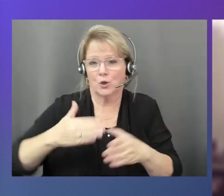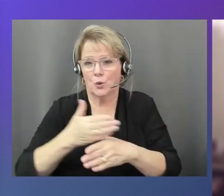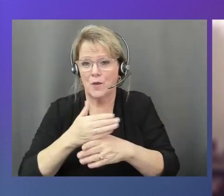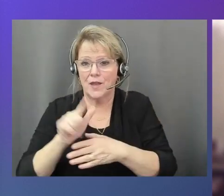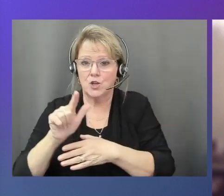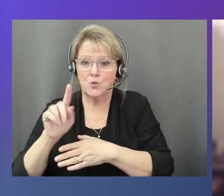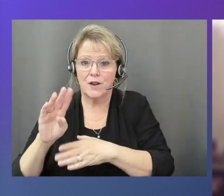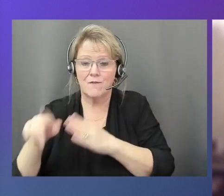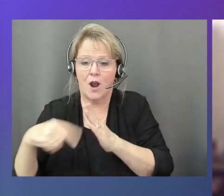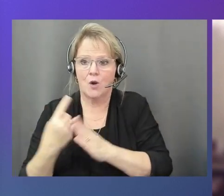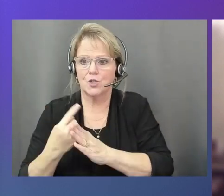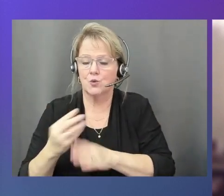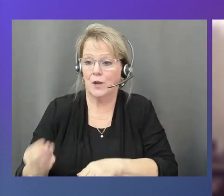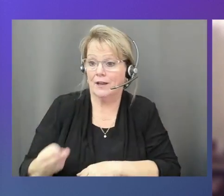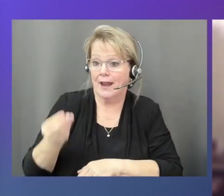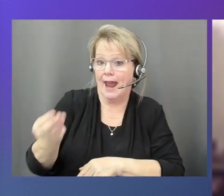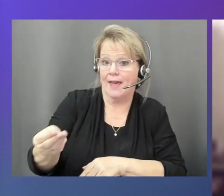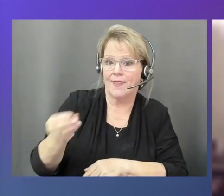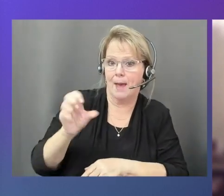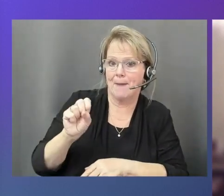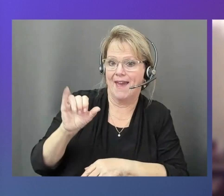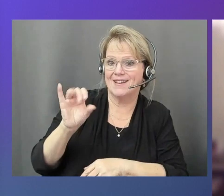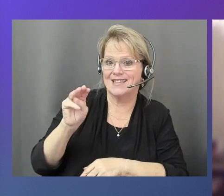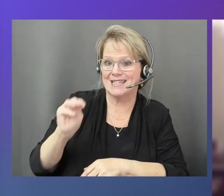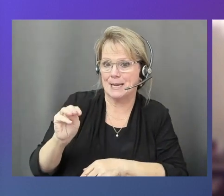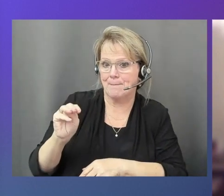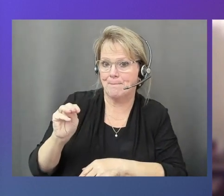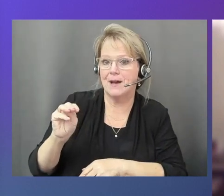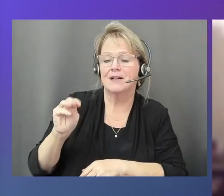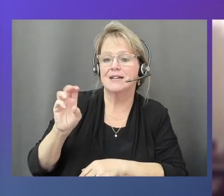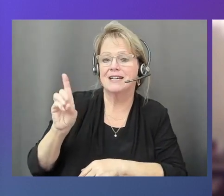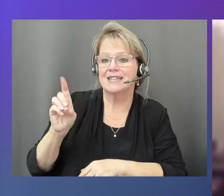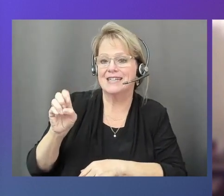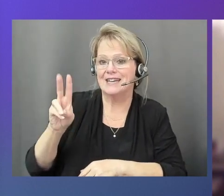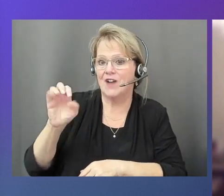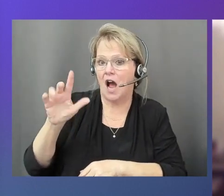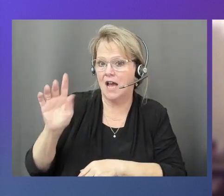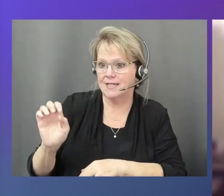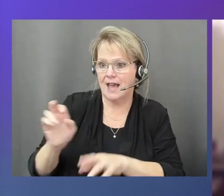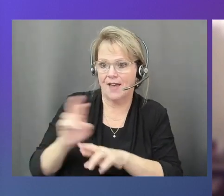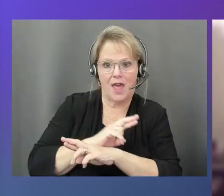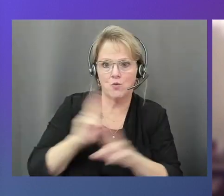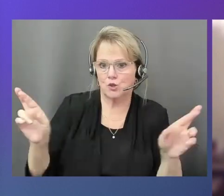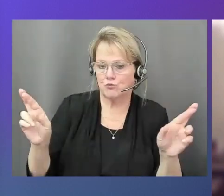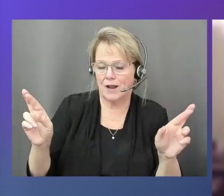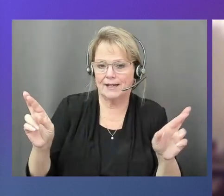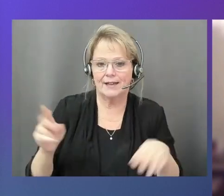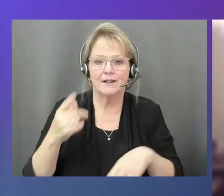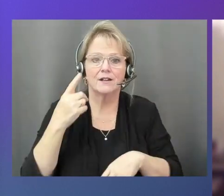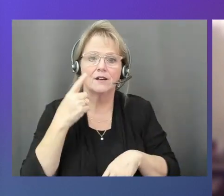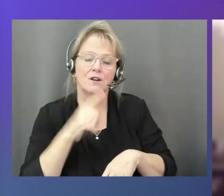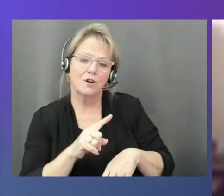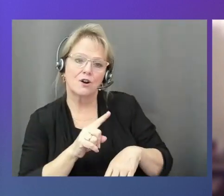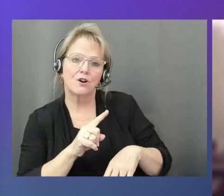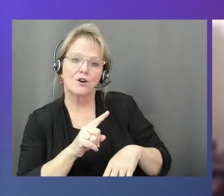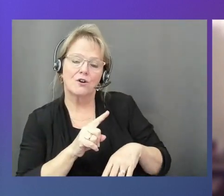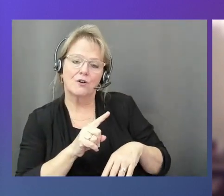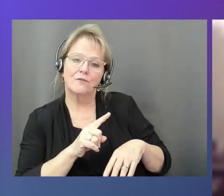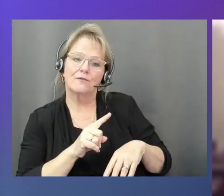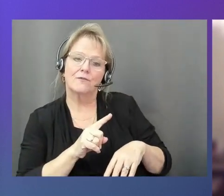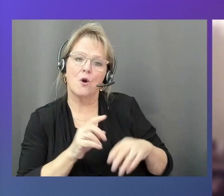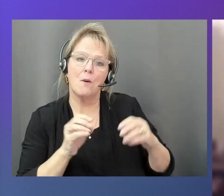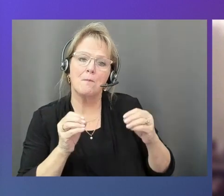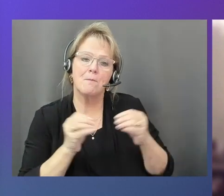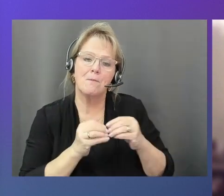SIMmed device and they were all ready to go. For critical systems in hard-to-deploy environments, we could provide access to both the cellular and fixed